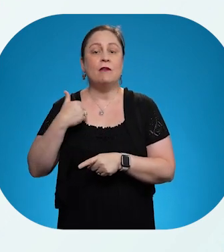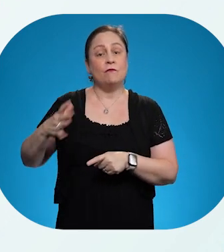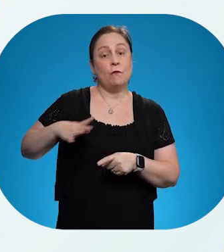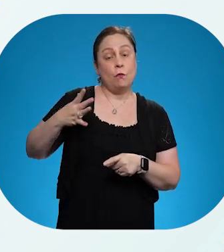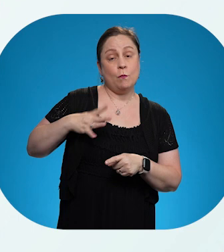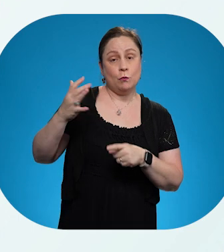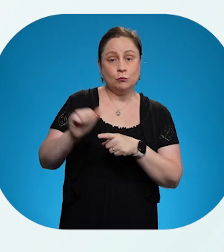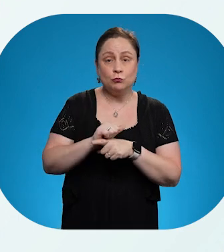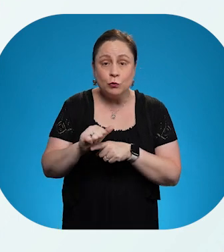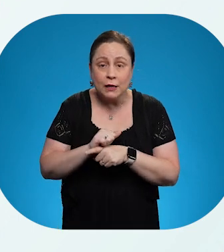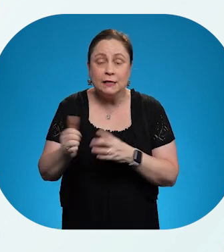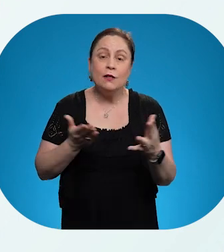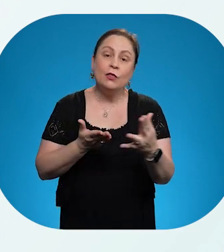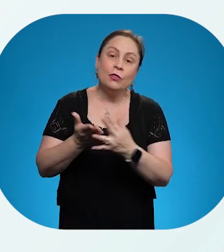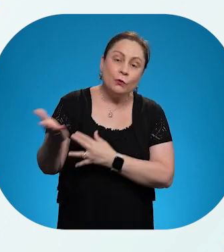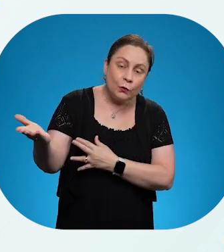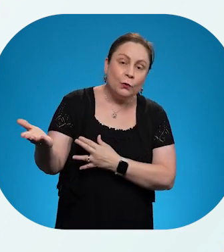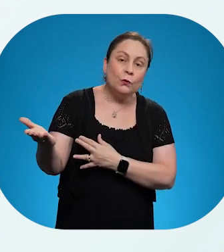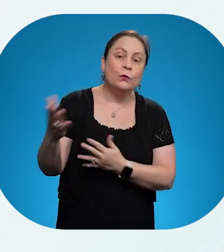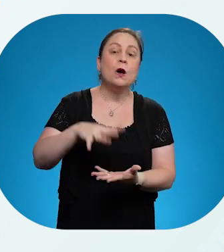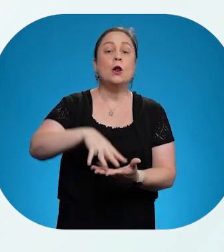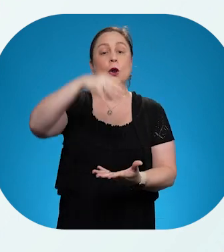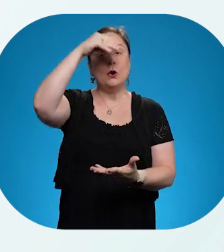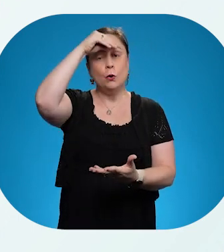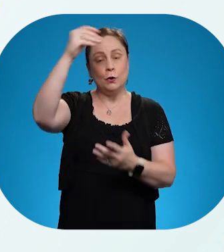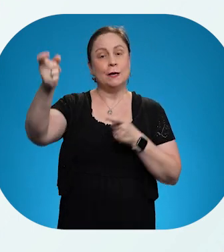formal trainings through our learning management